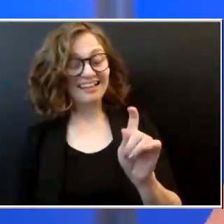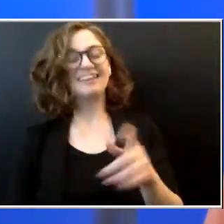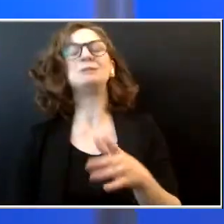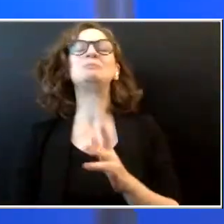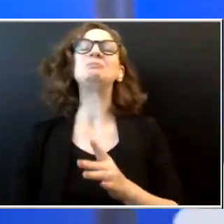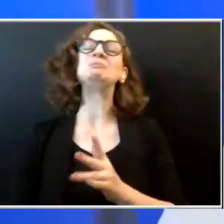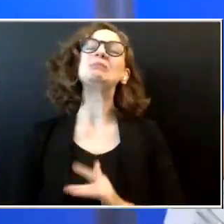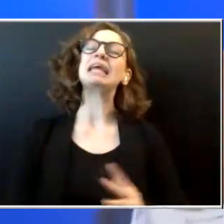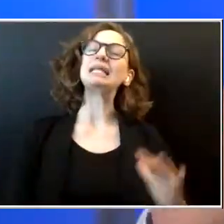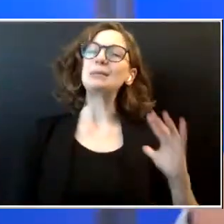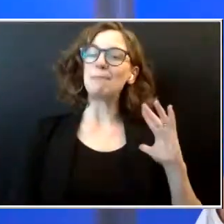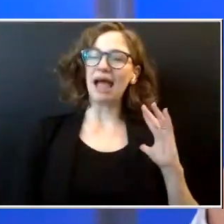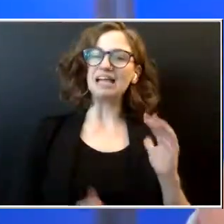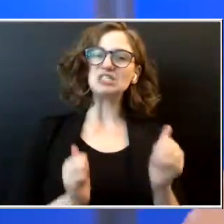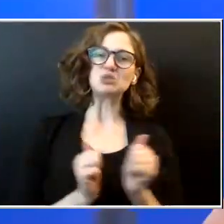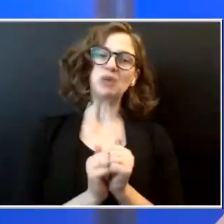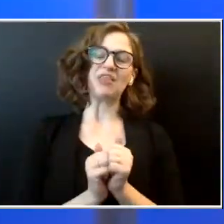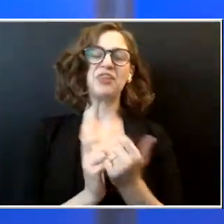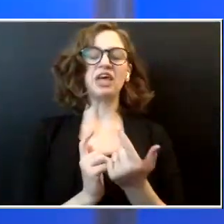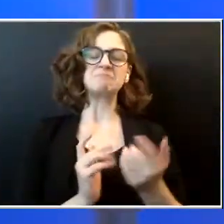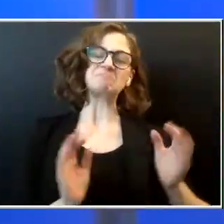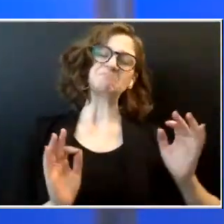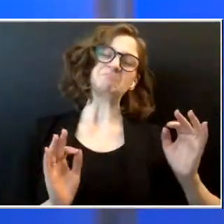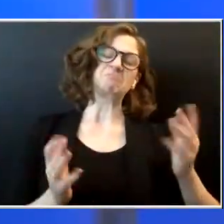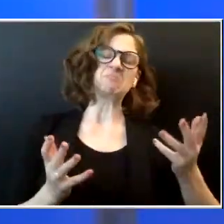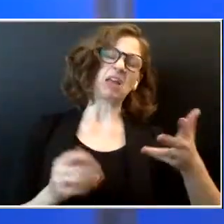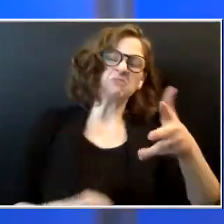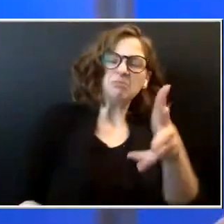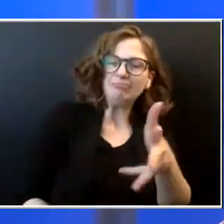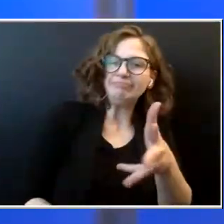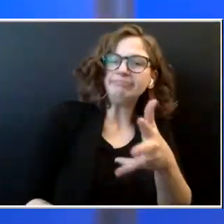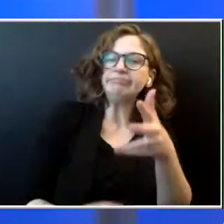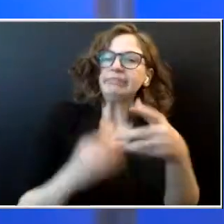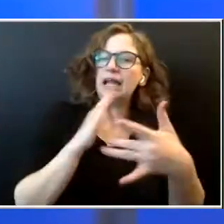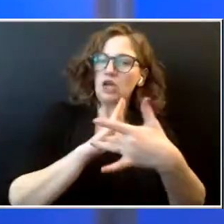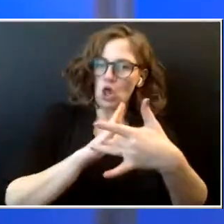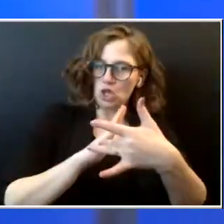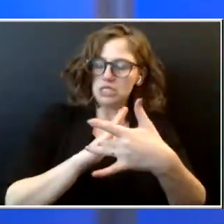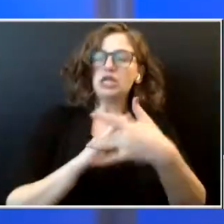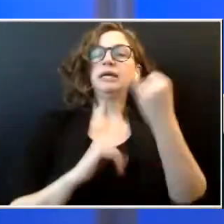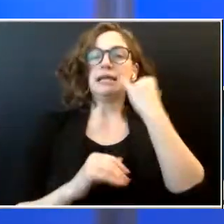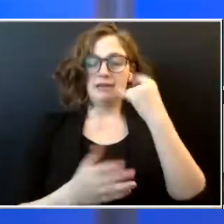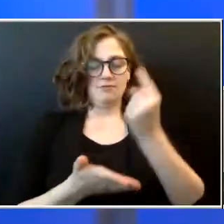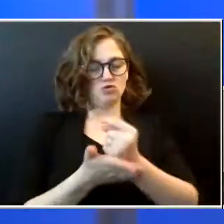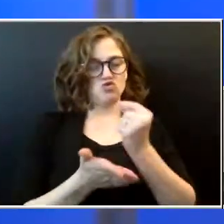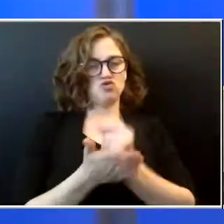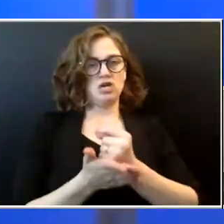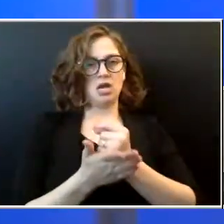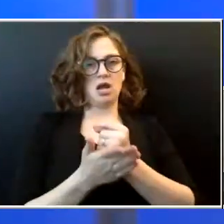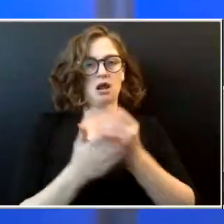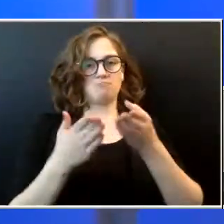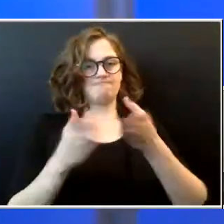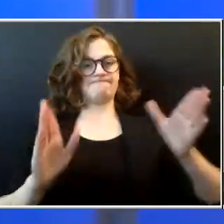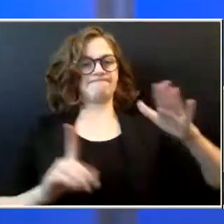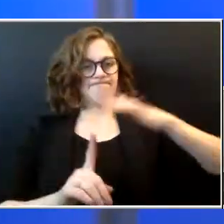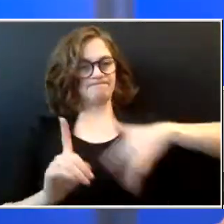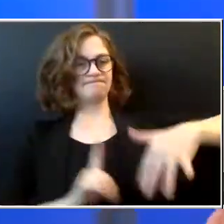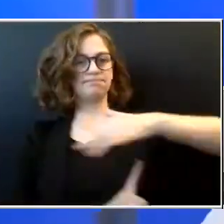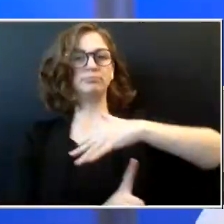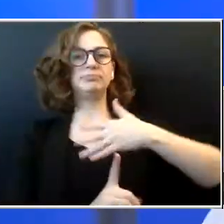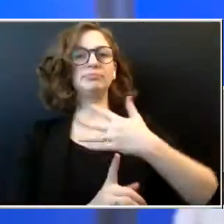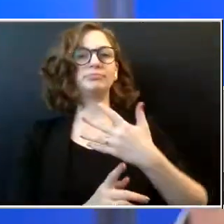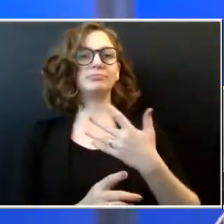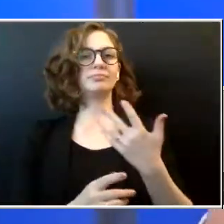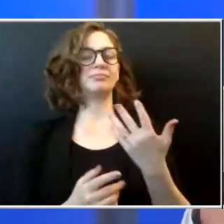was not as good and we were treating very large areas, for sure, trying to fractionate it was what obviously makes good sense,